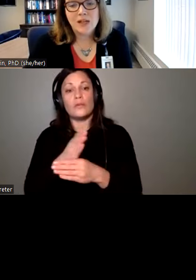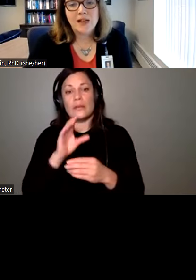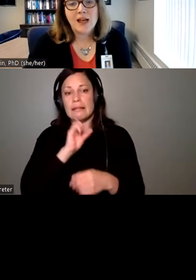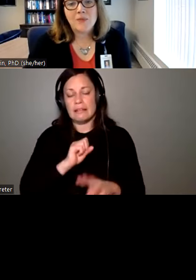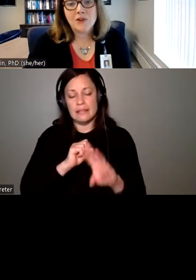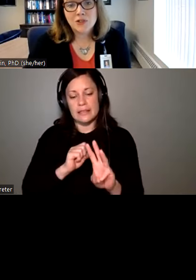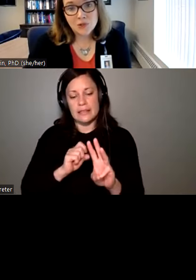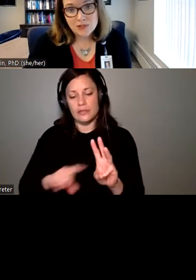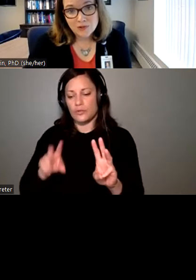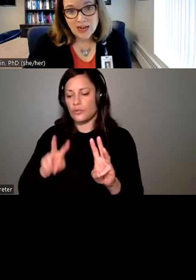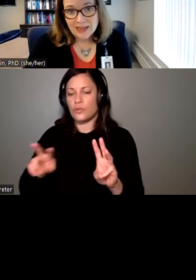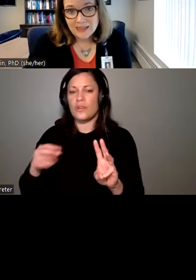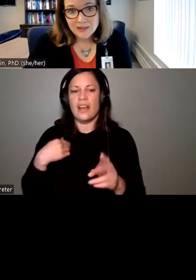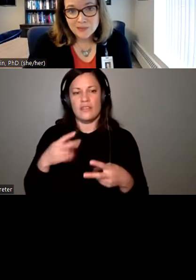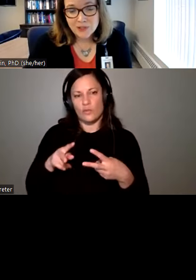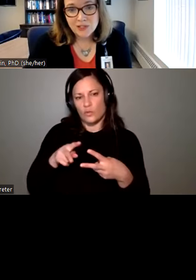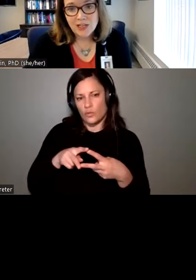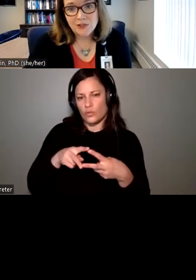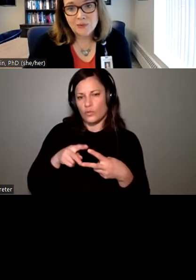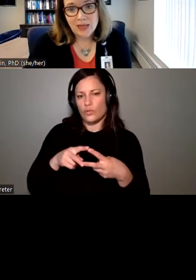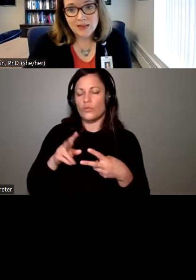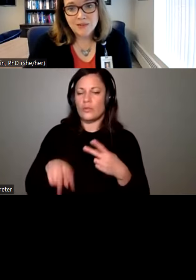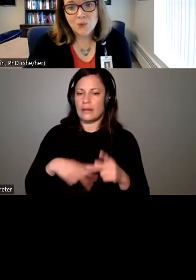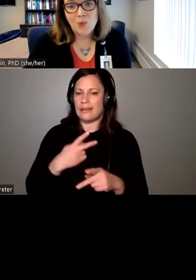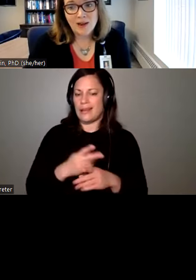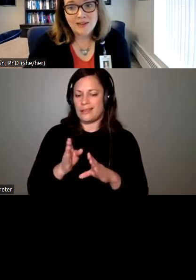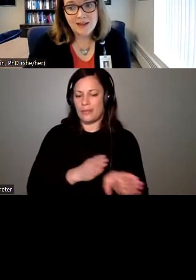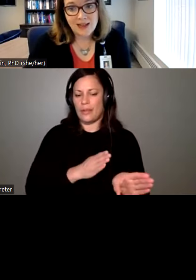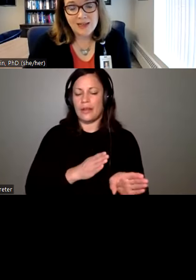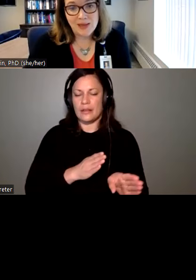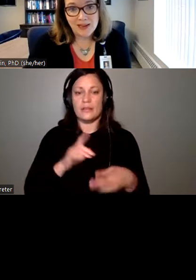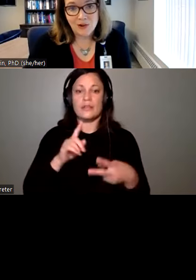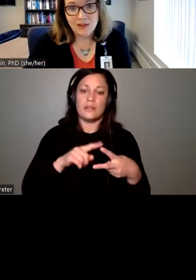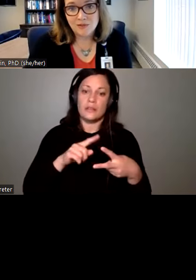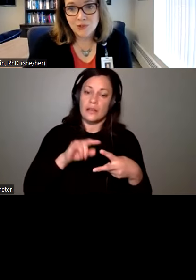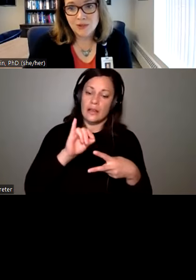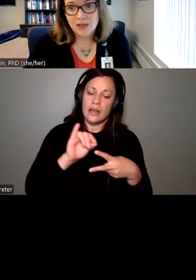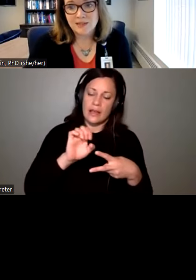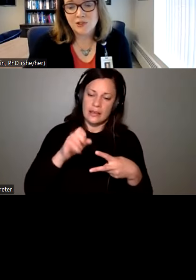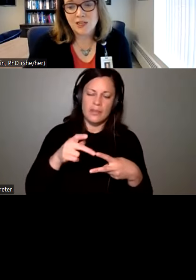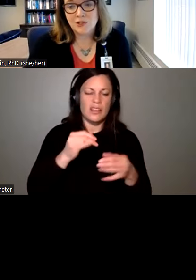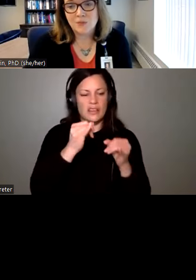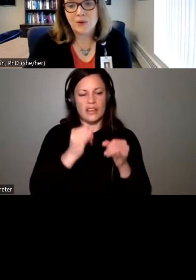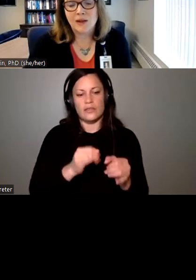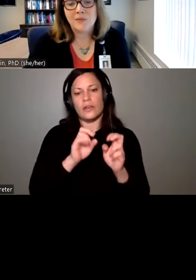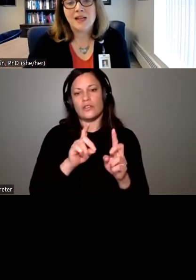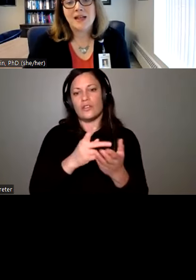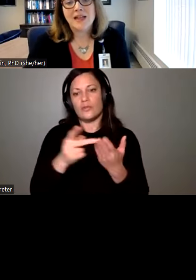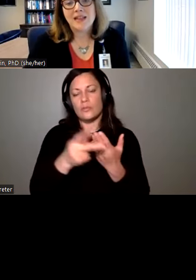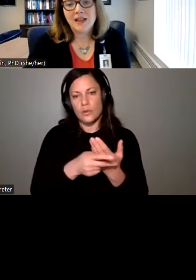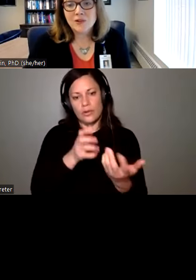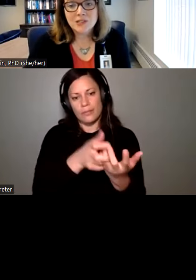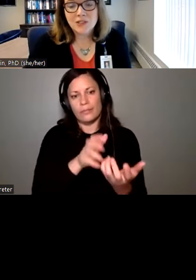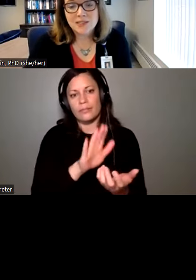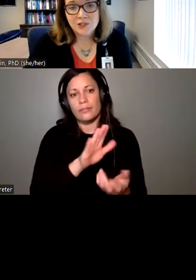22, there are two different kinds of special education plans. One is an IEP, or an individualized education program,